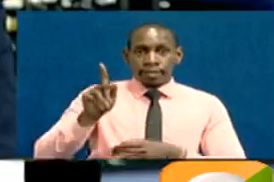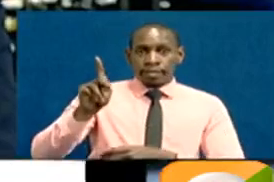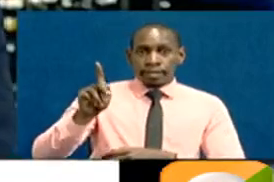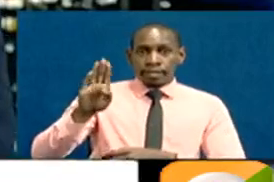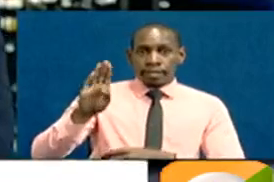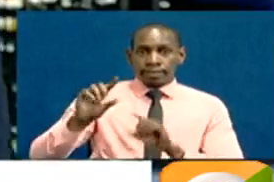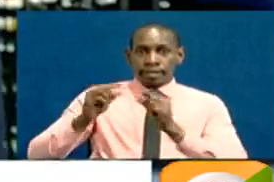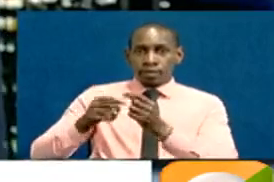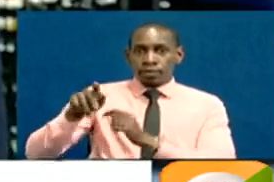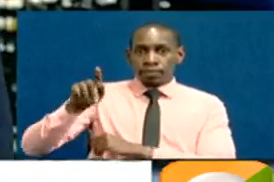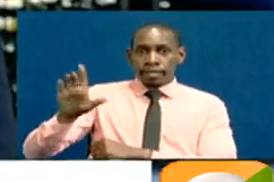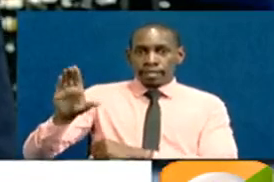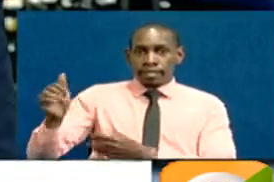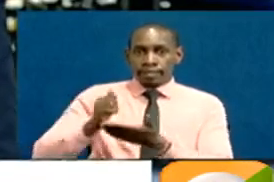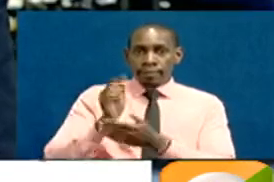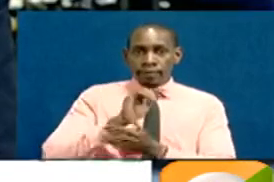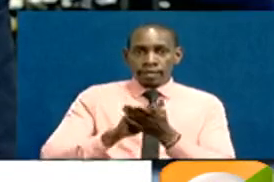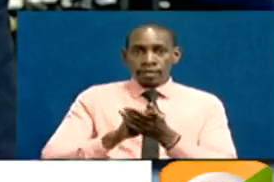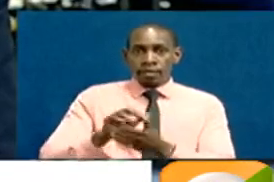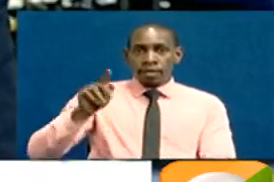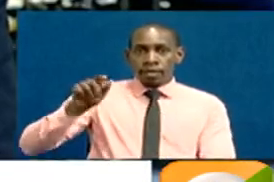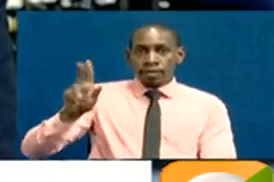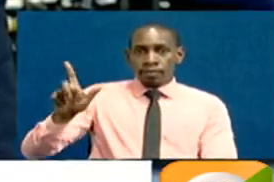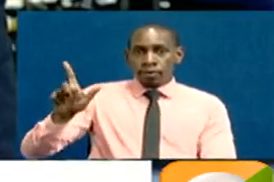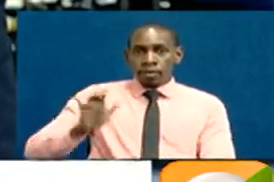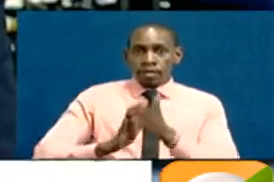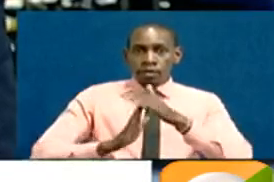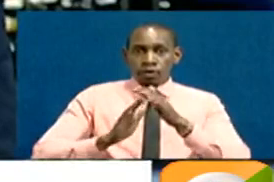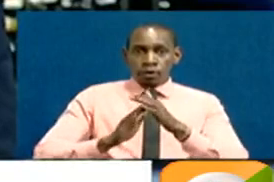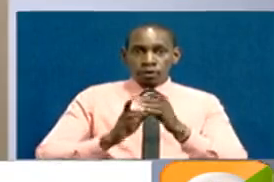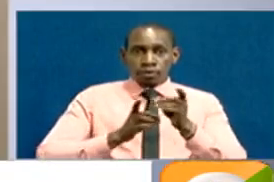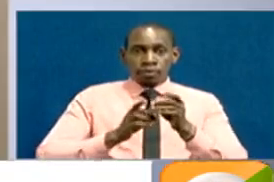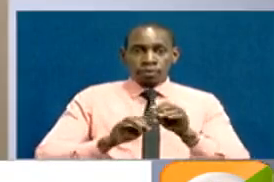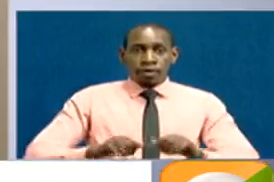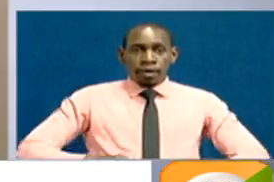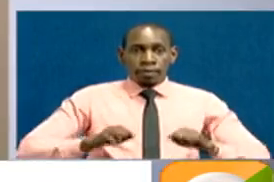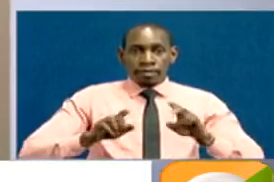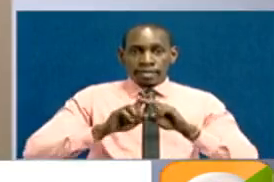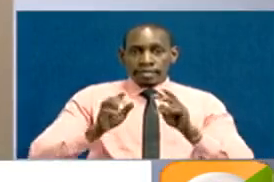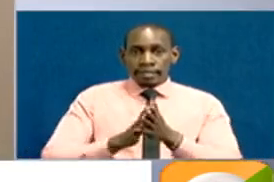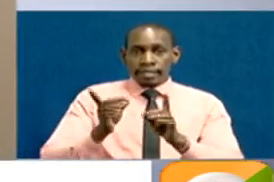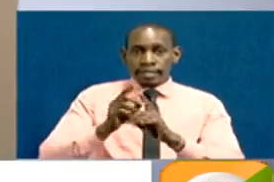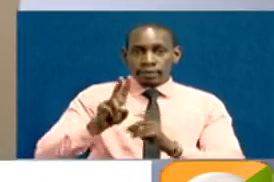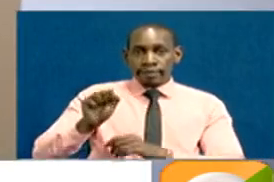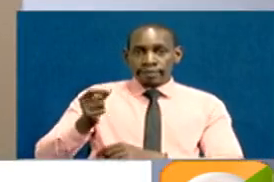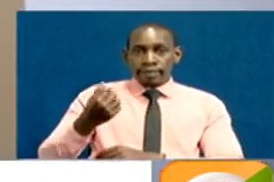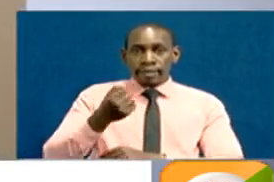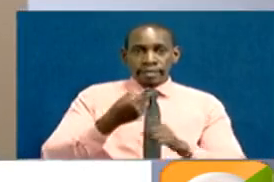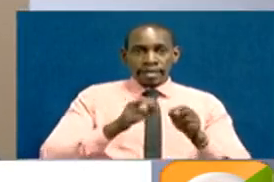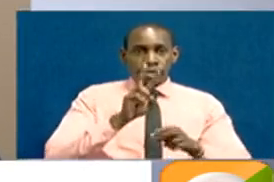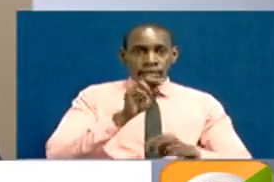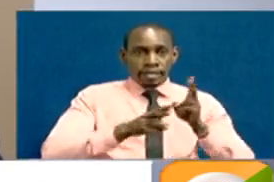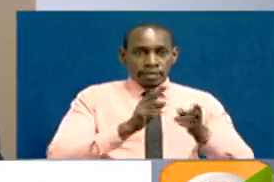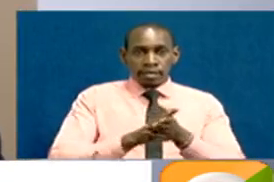KCB Group PLC has appointed Paul Russo as its Chief Executive Officer, effective 25th May